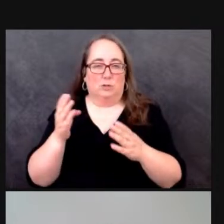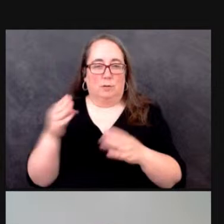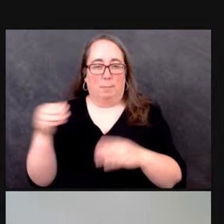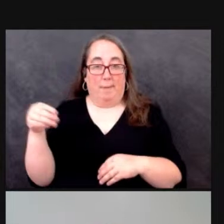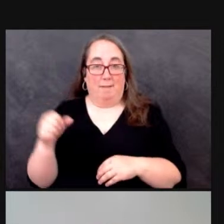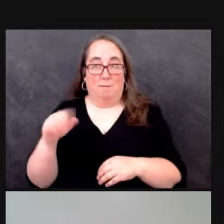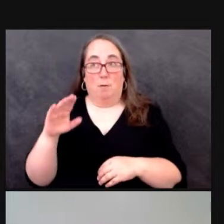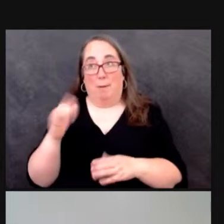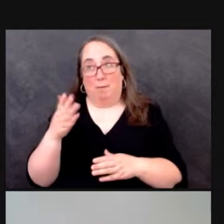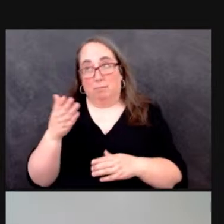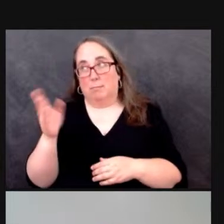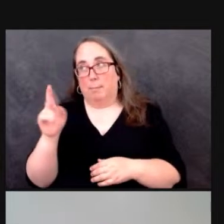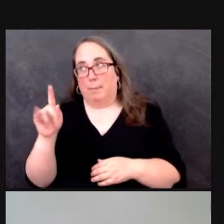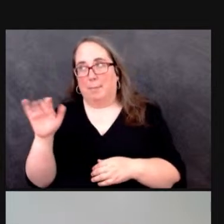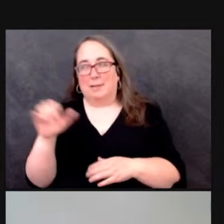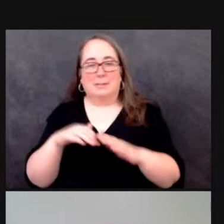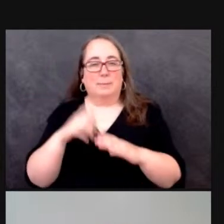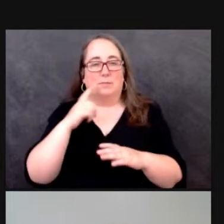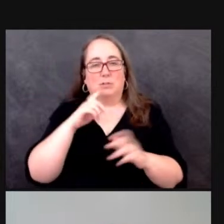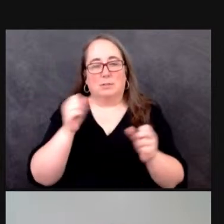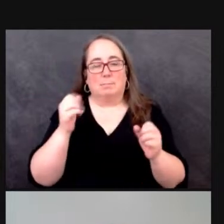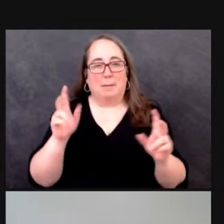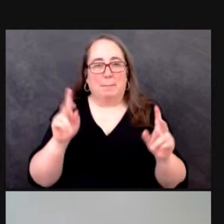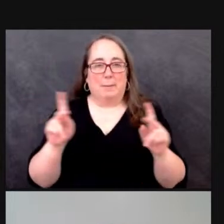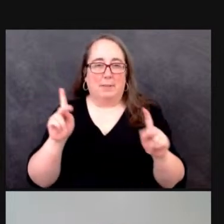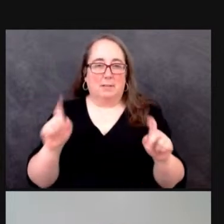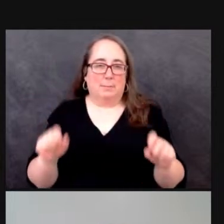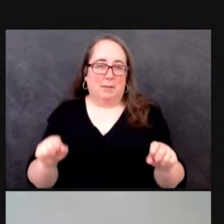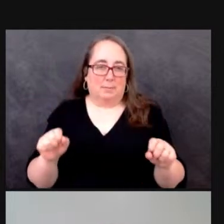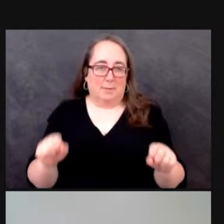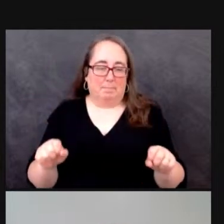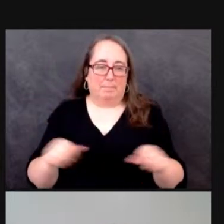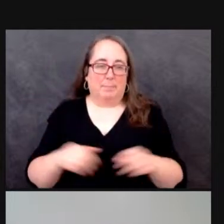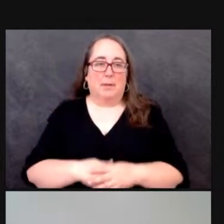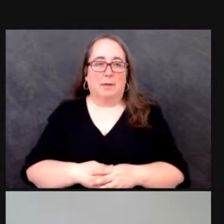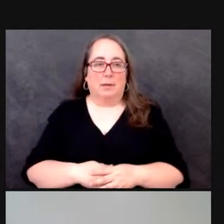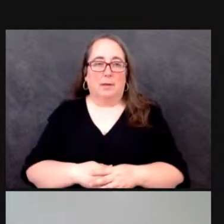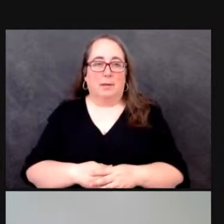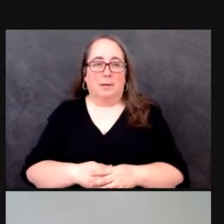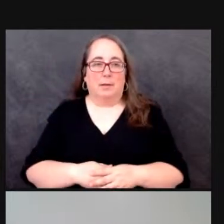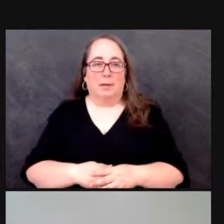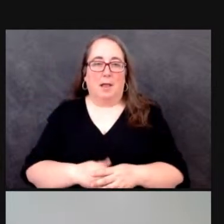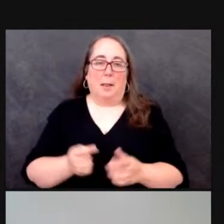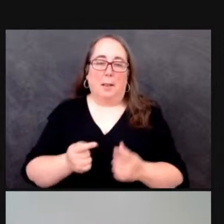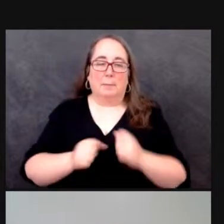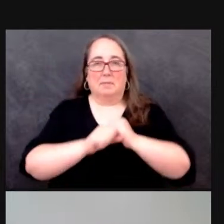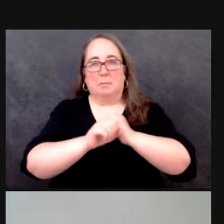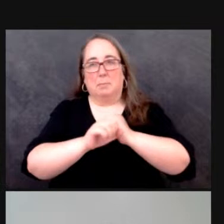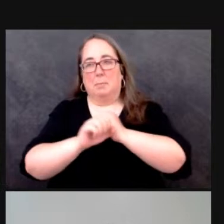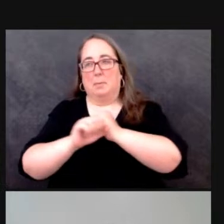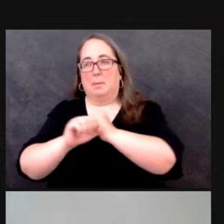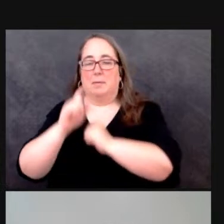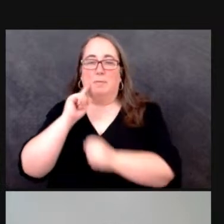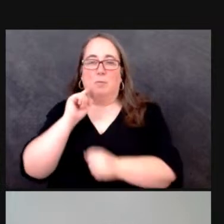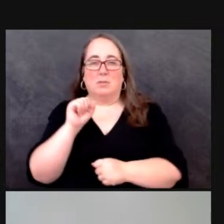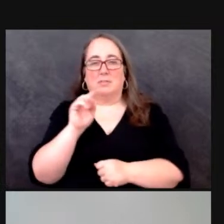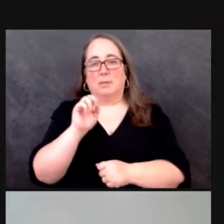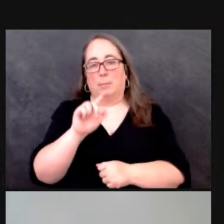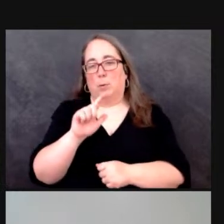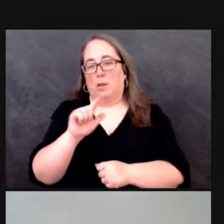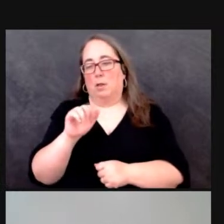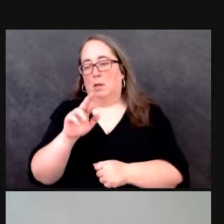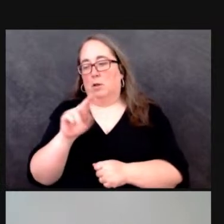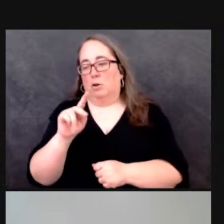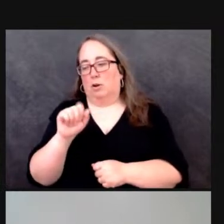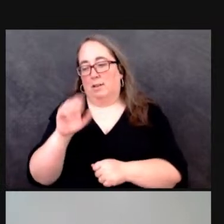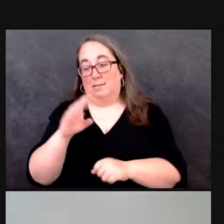the public, accessible to as many people as possible, and probably a bit of self-promotion for Samuel Kirk and Son. The silver was put